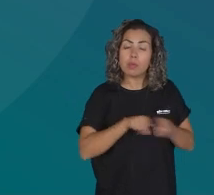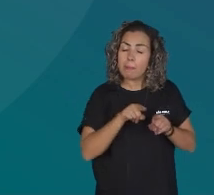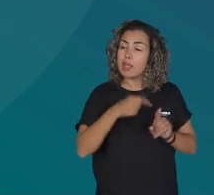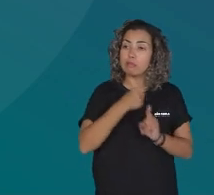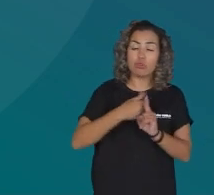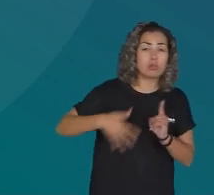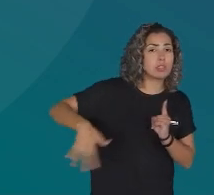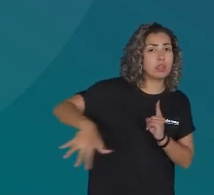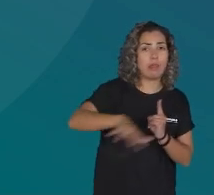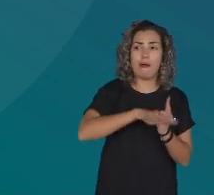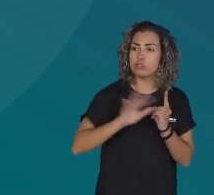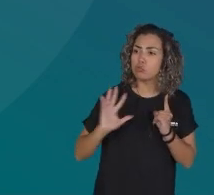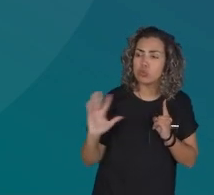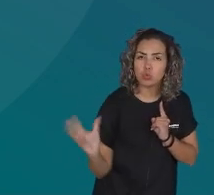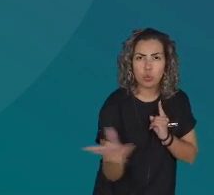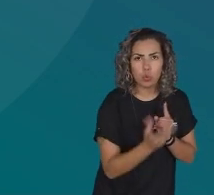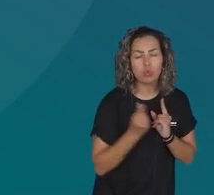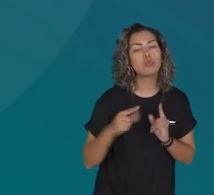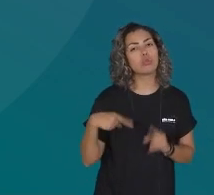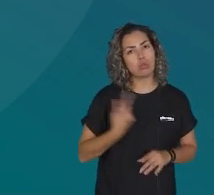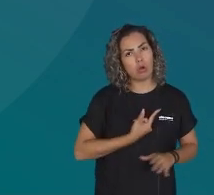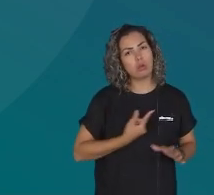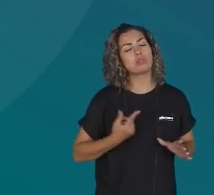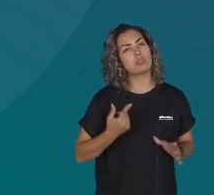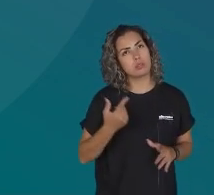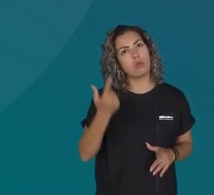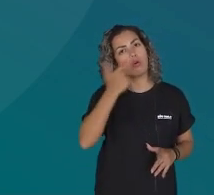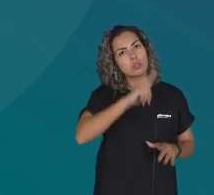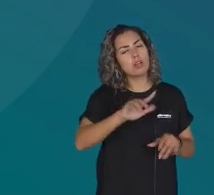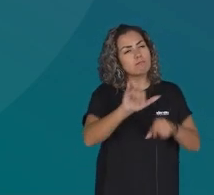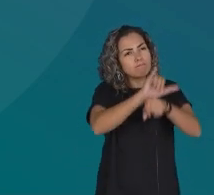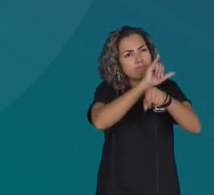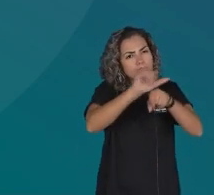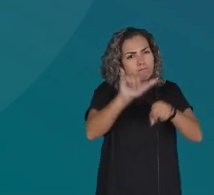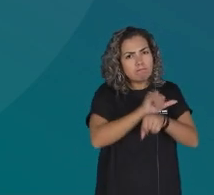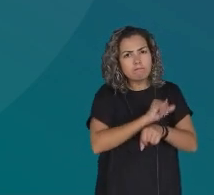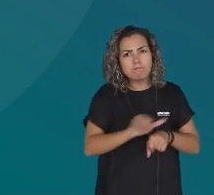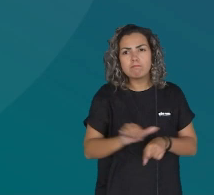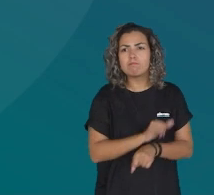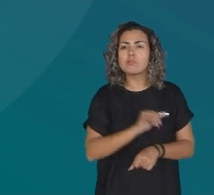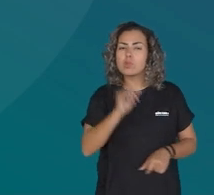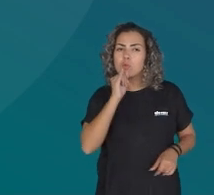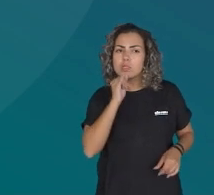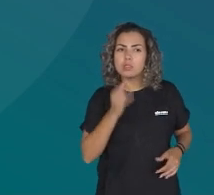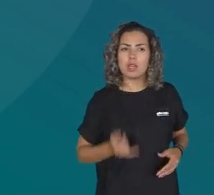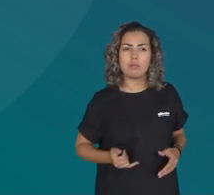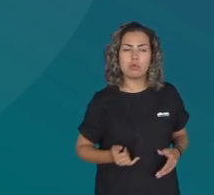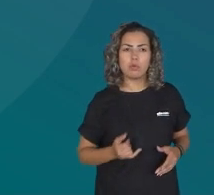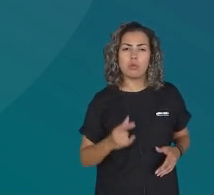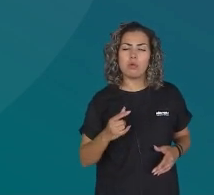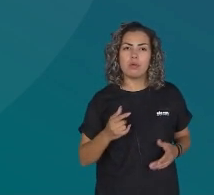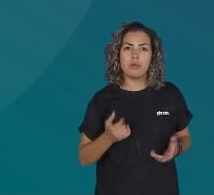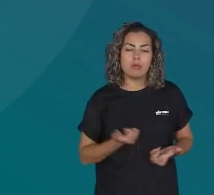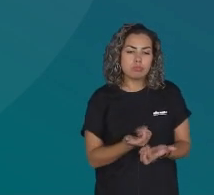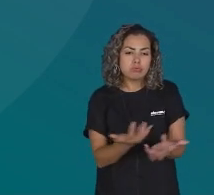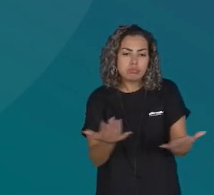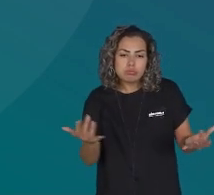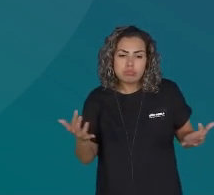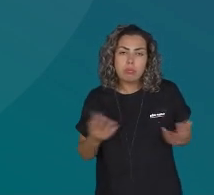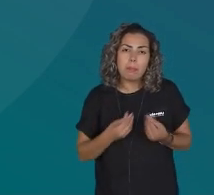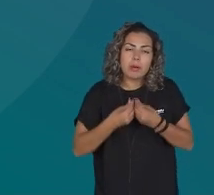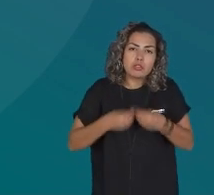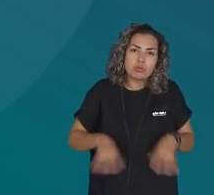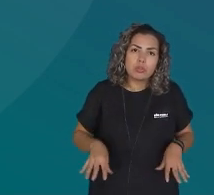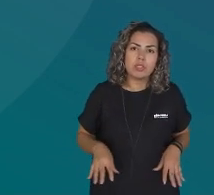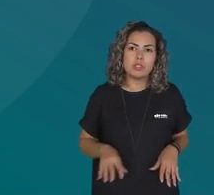the issues of loss of biodiversity, climate change, but also environmental pollution. And